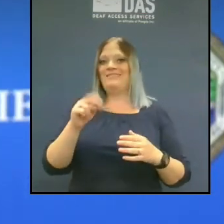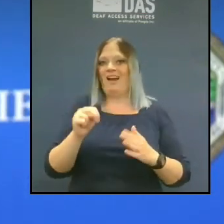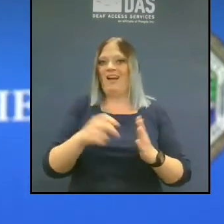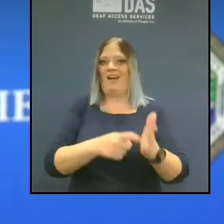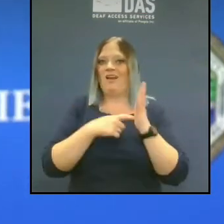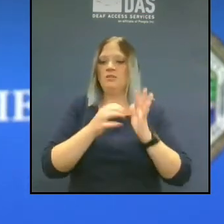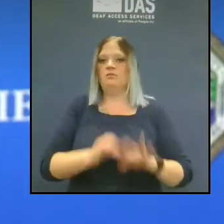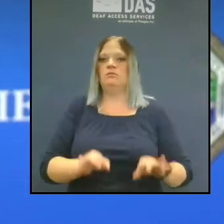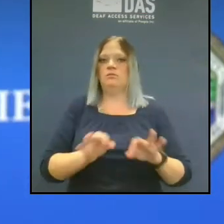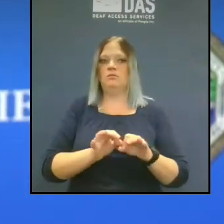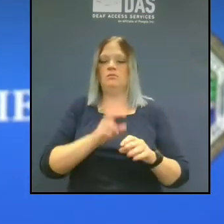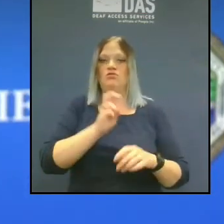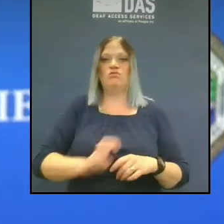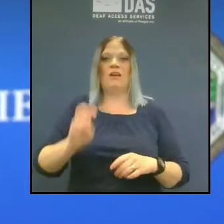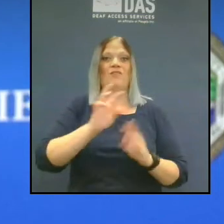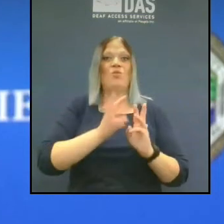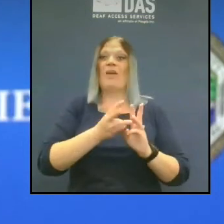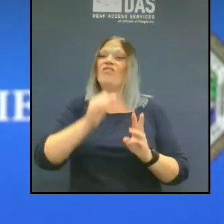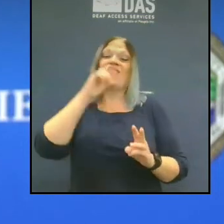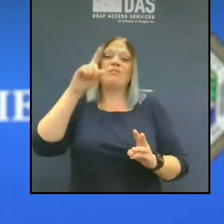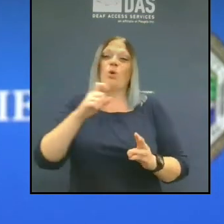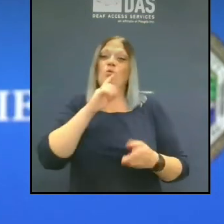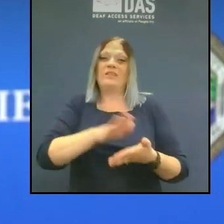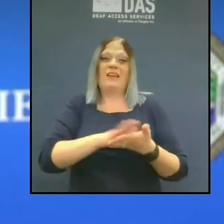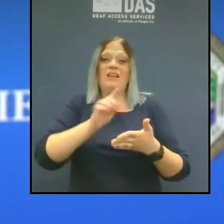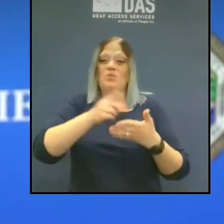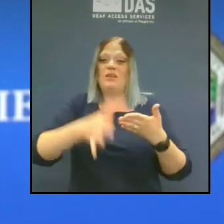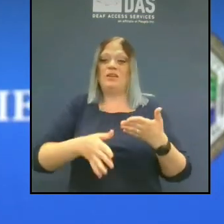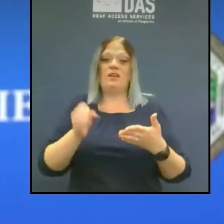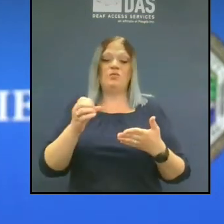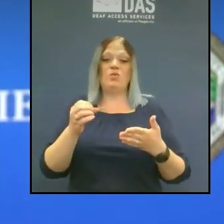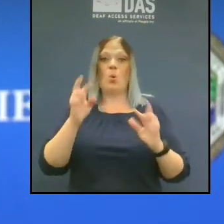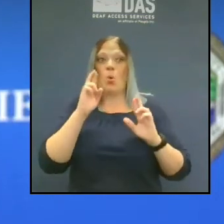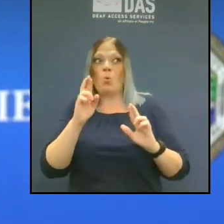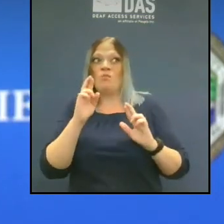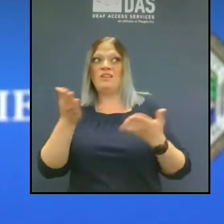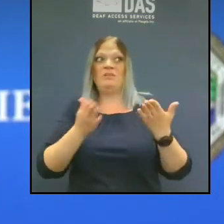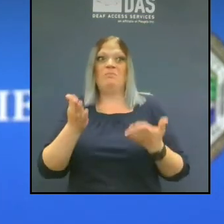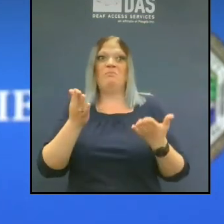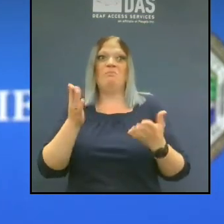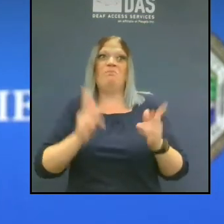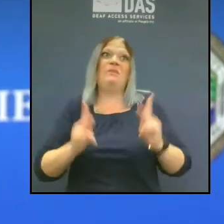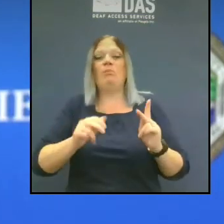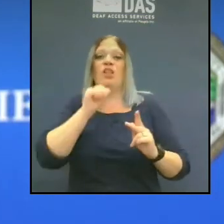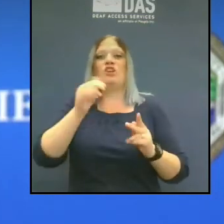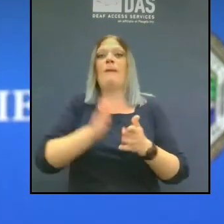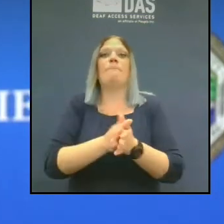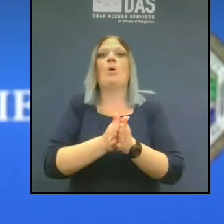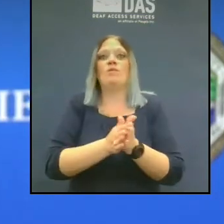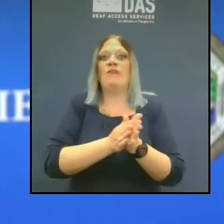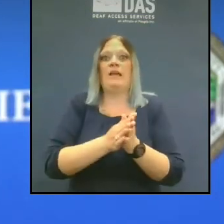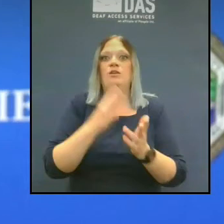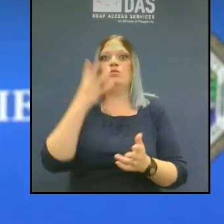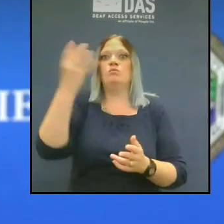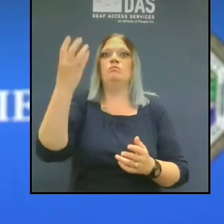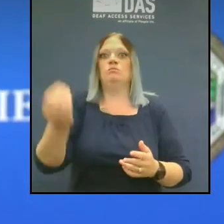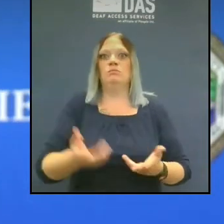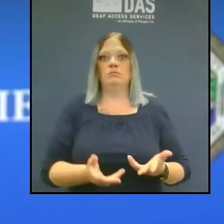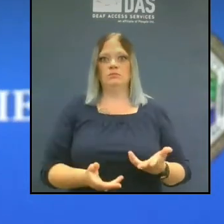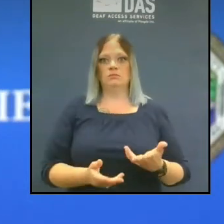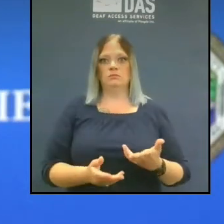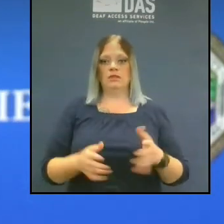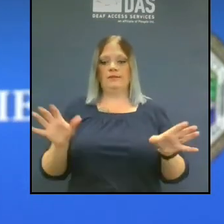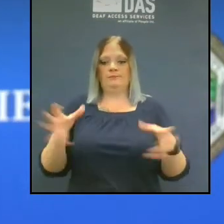The weather's not supposed to be as nice this weekend, so hopefully people won't be as motivated to go outdoors and get